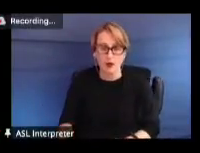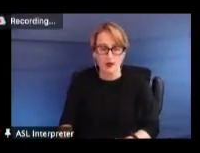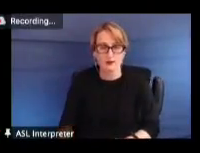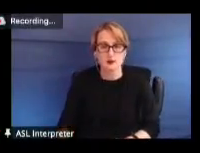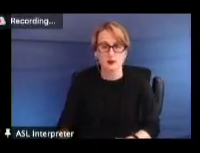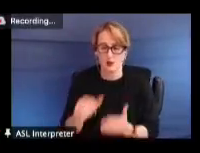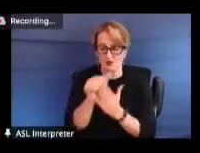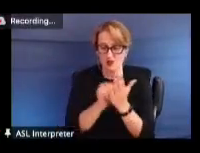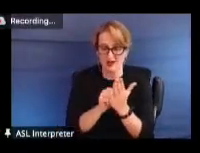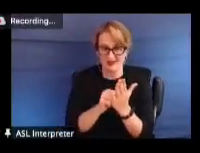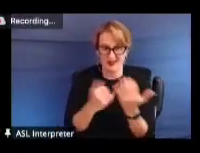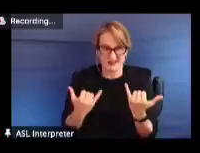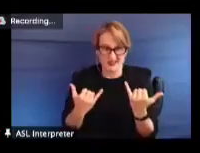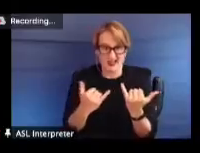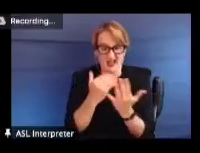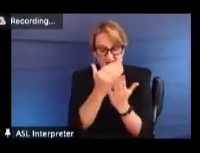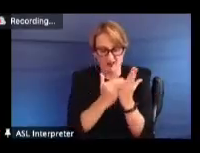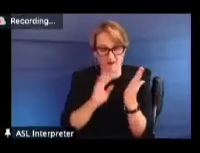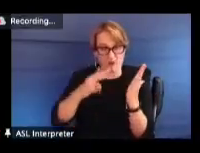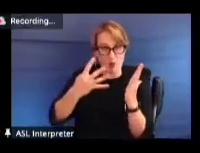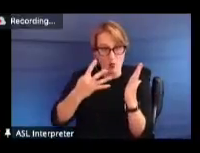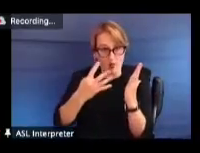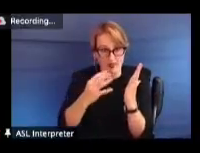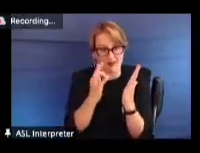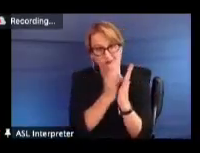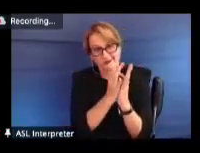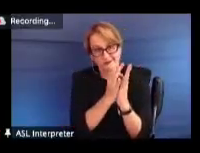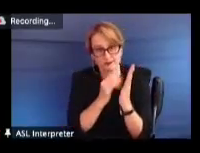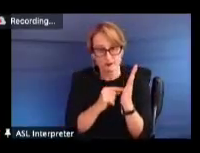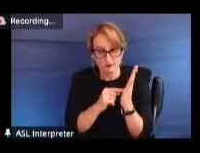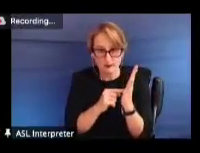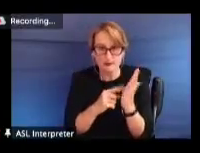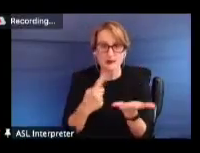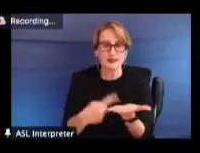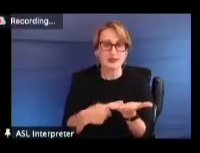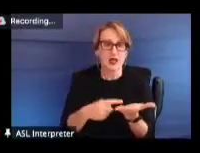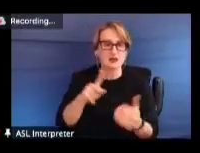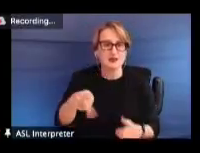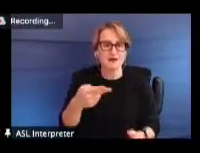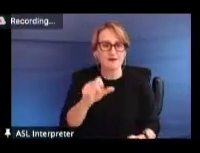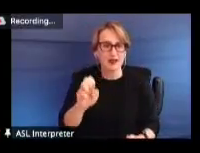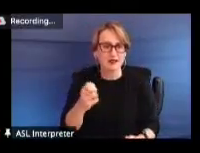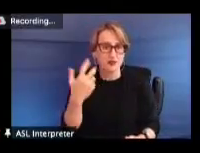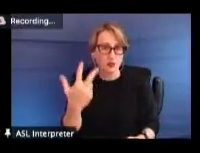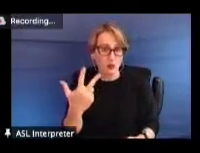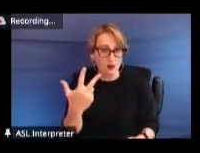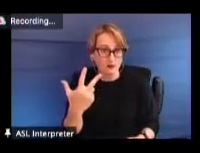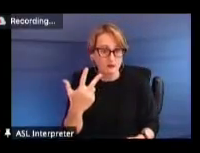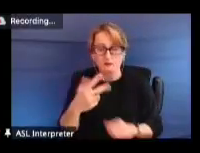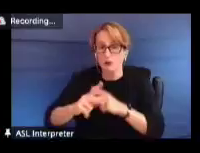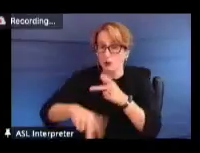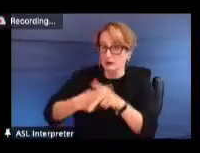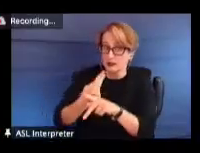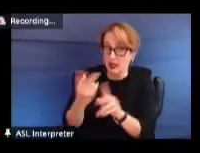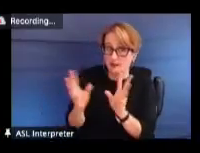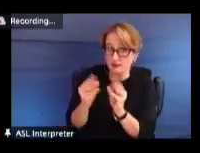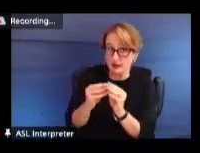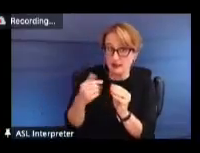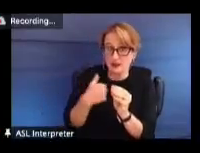4, I guess, at this point, was discuss phase 3. What types of meetings are we going to